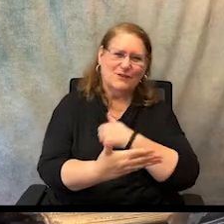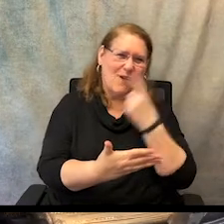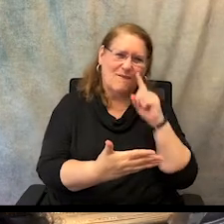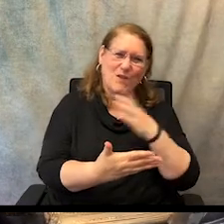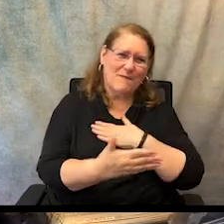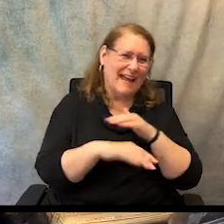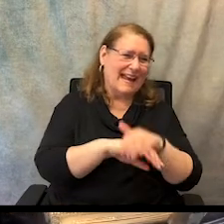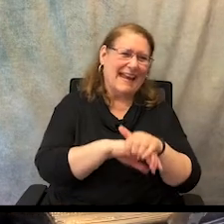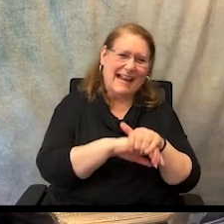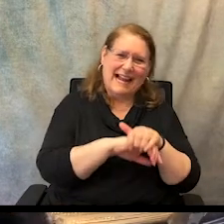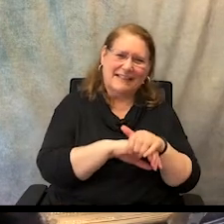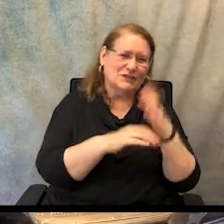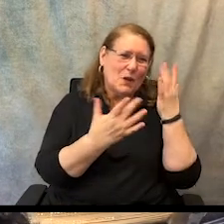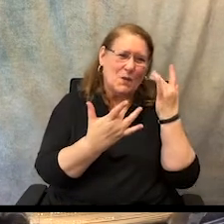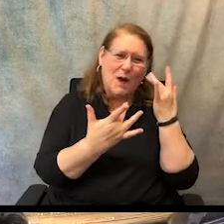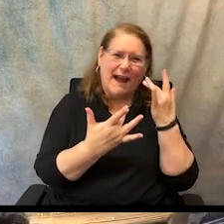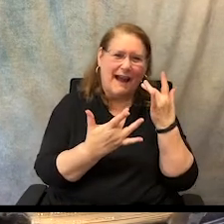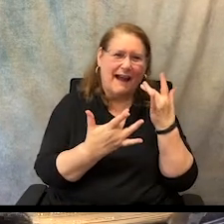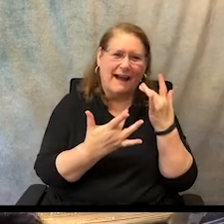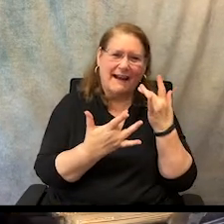I'm sorry for my English because